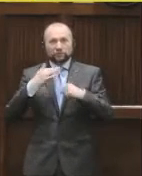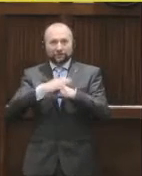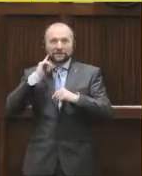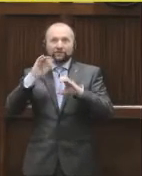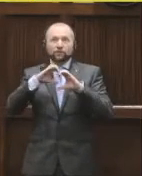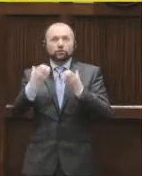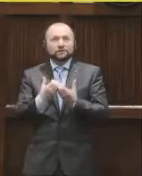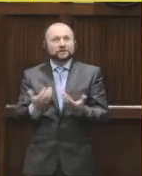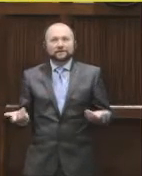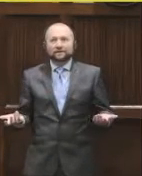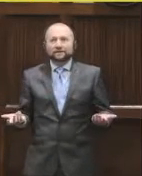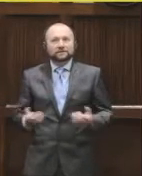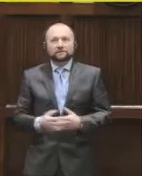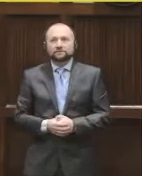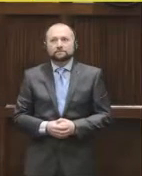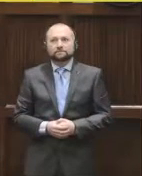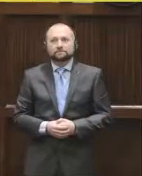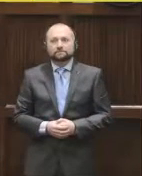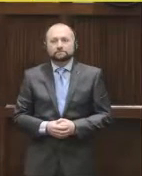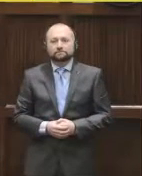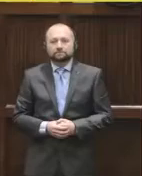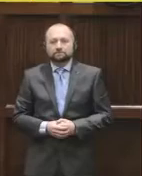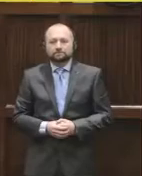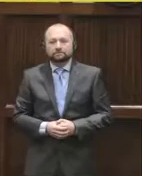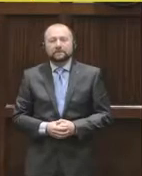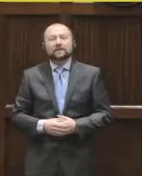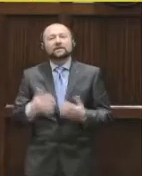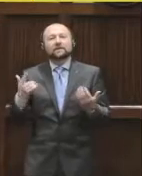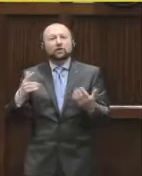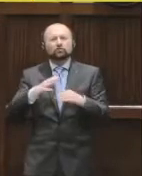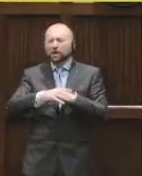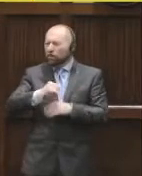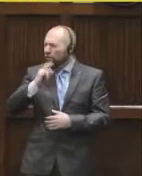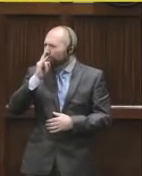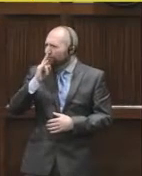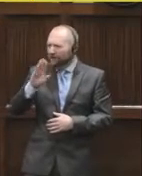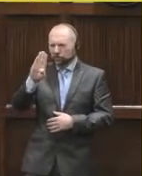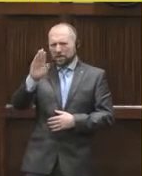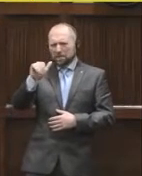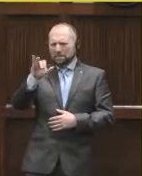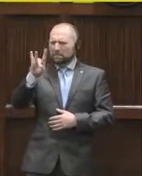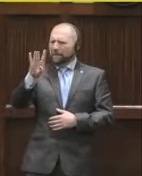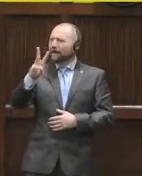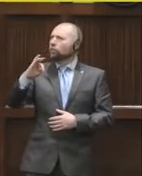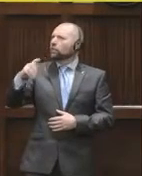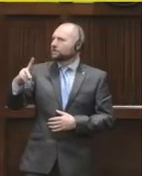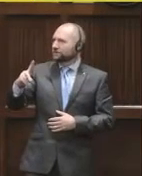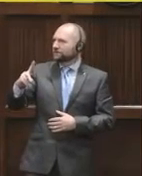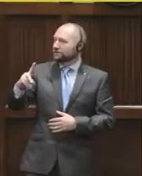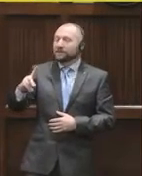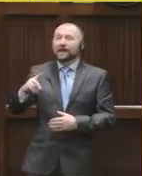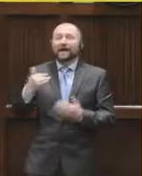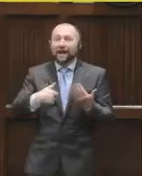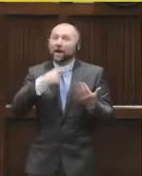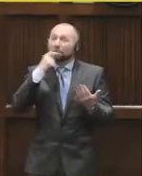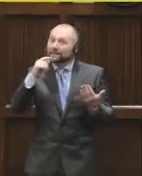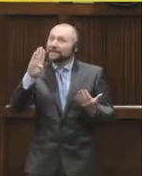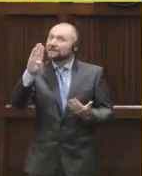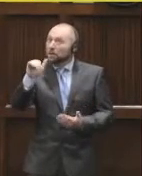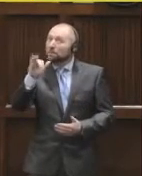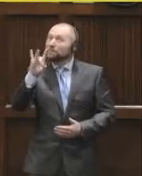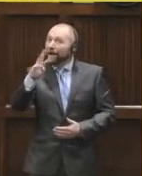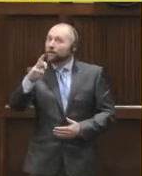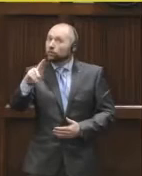community. I call it backward, and I do that at this point with the benefit of hindsight, because